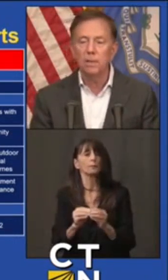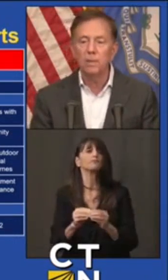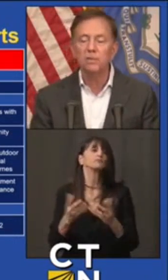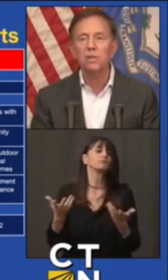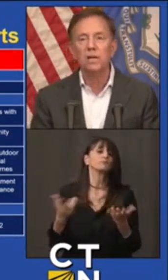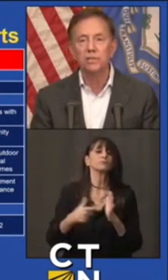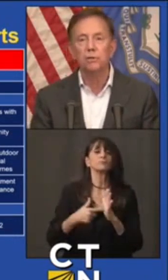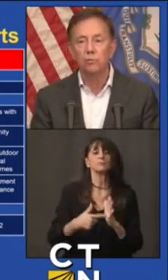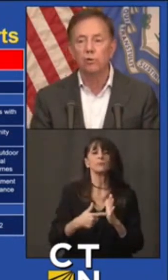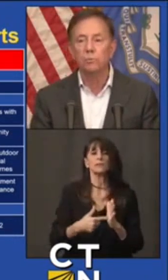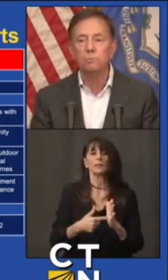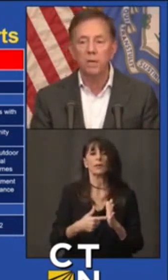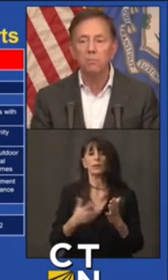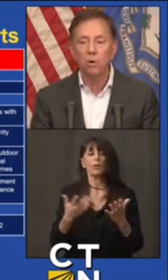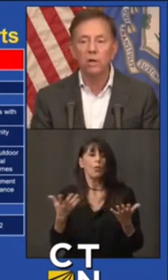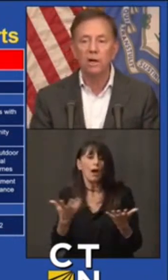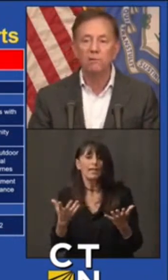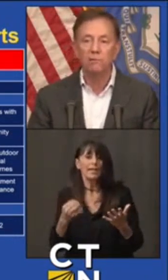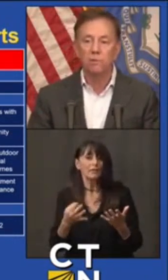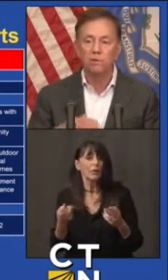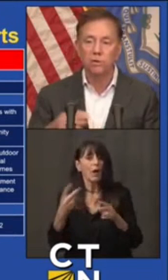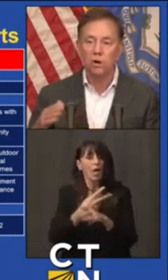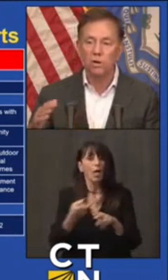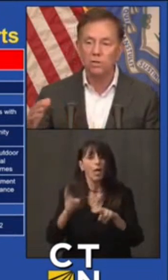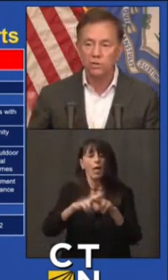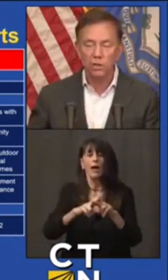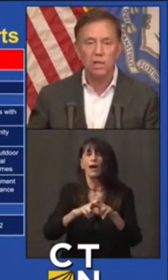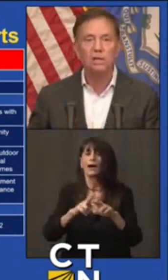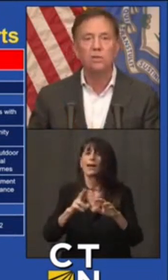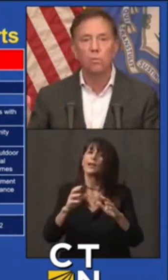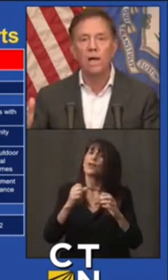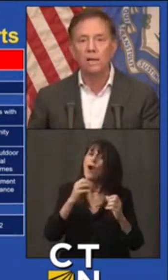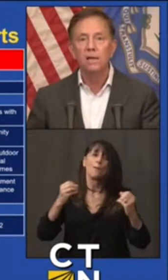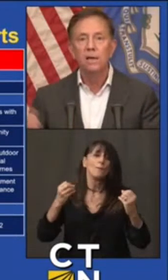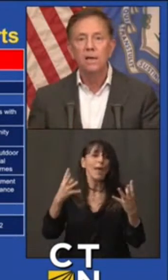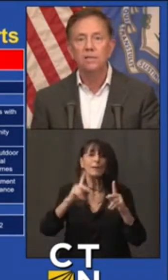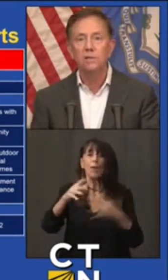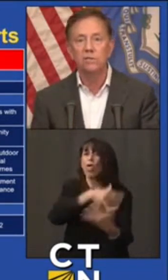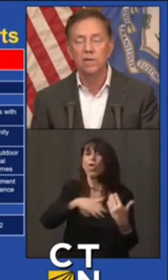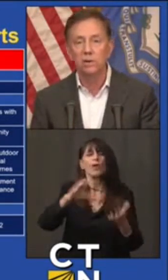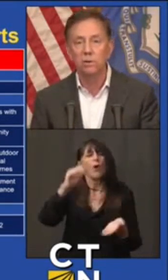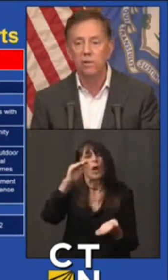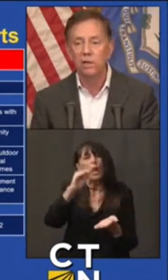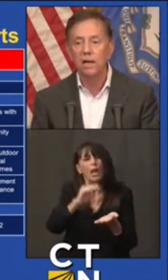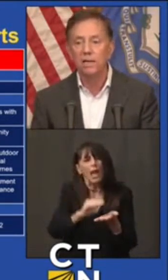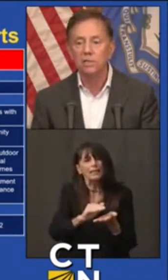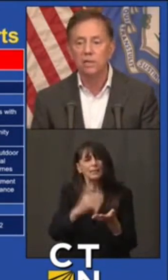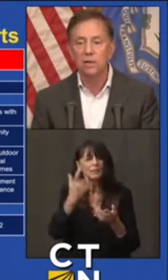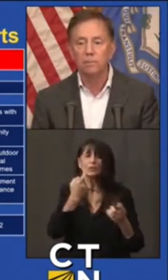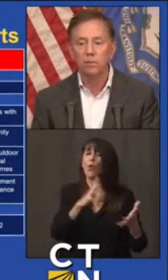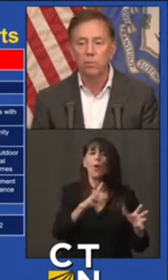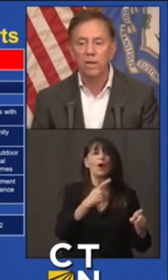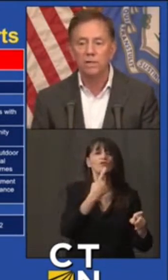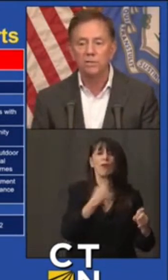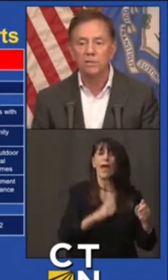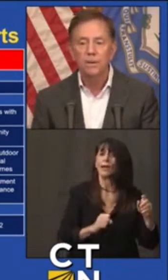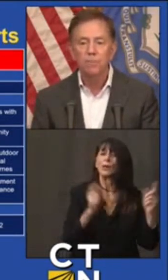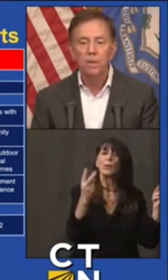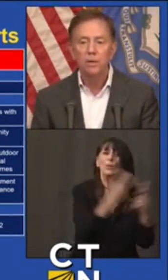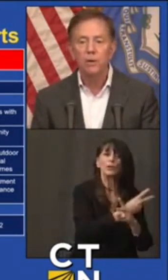limit the size of your groups. Be more careful because orange could lead the red, as you've seen over the last couple of